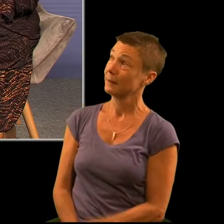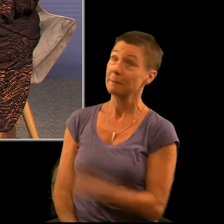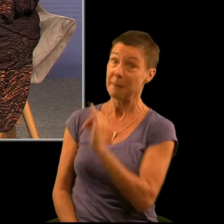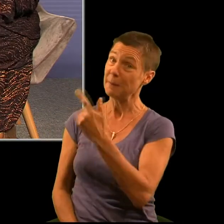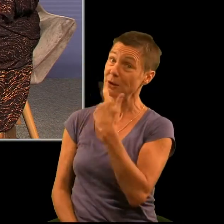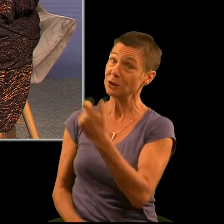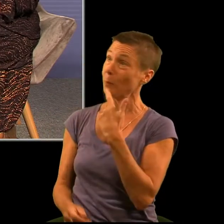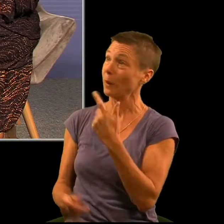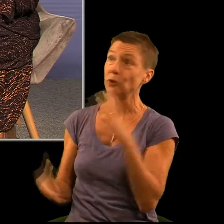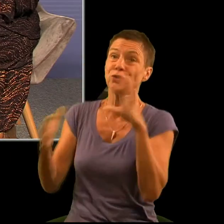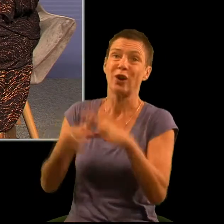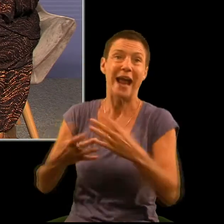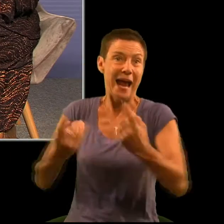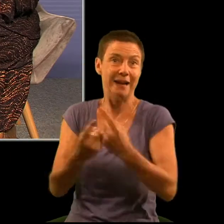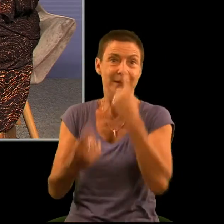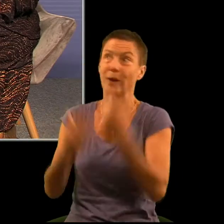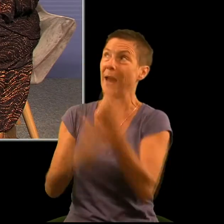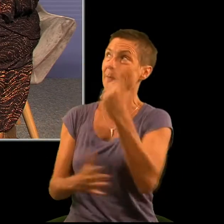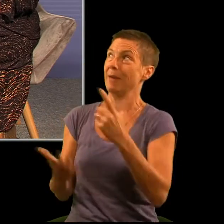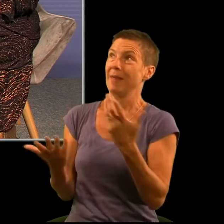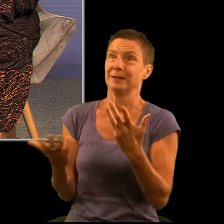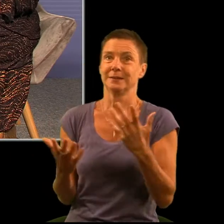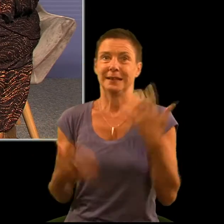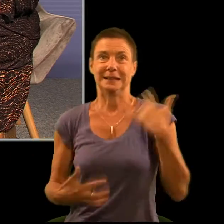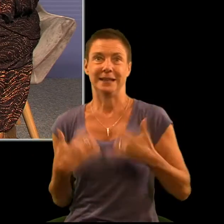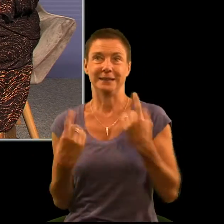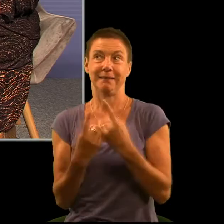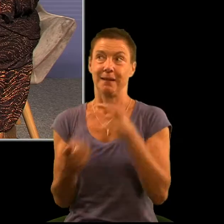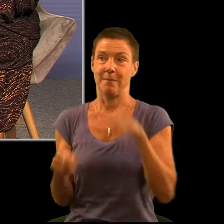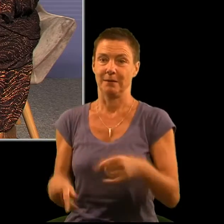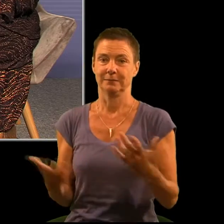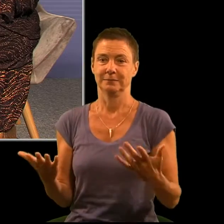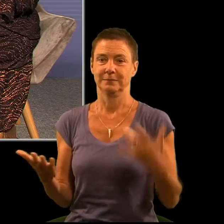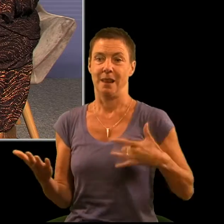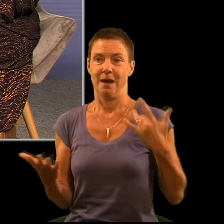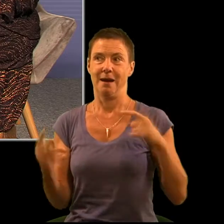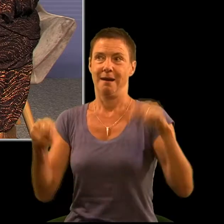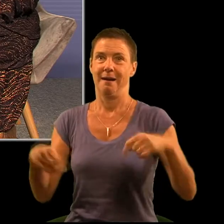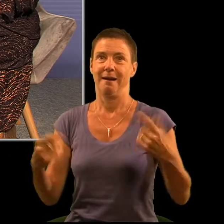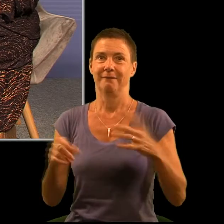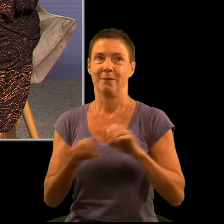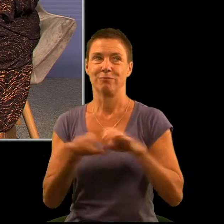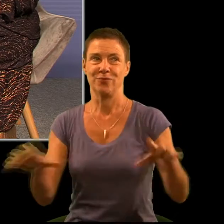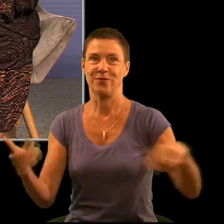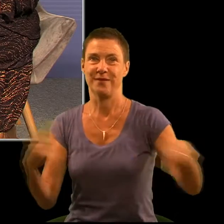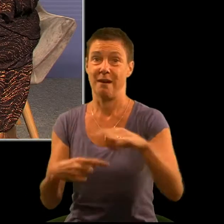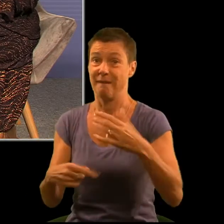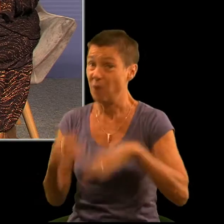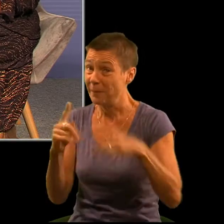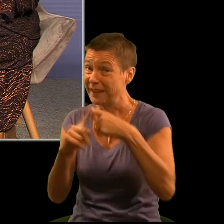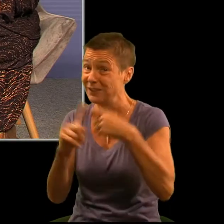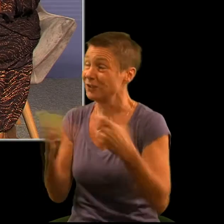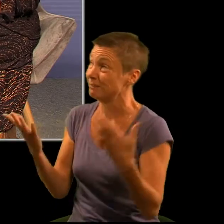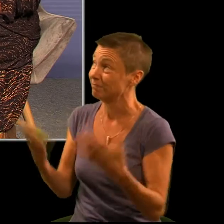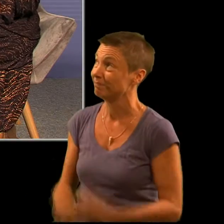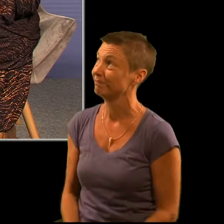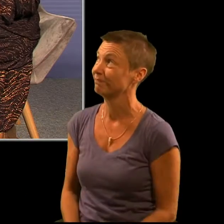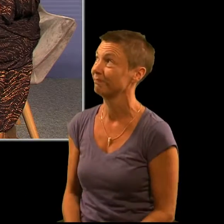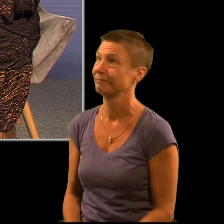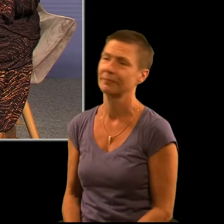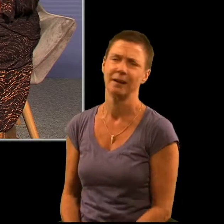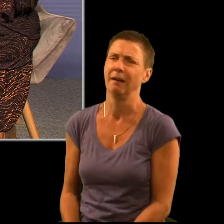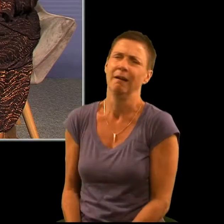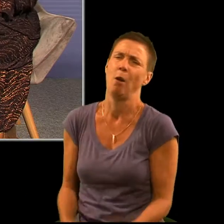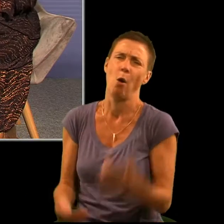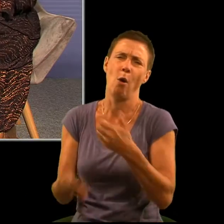may join in. Anything could happen. That's one of the exciting things about broadcasting from your kitchen. Absolutely. We don't have enough dogs